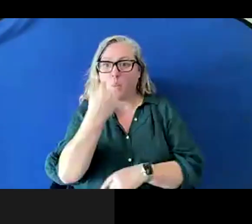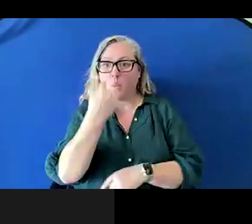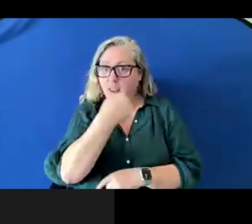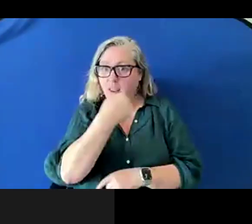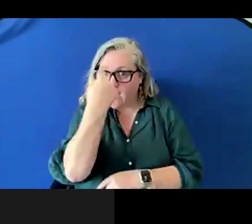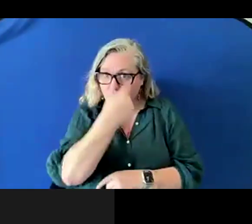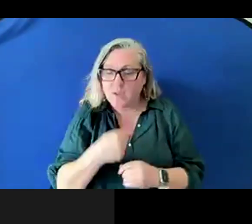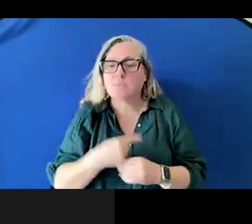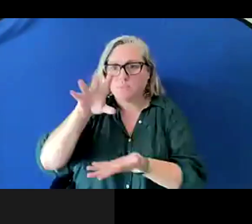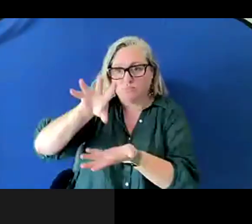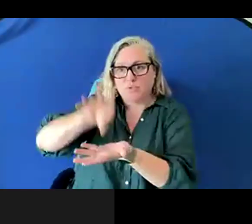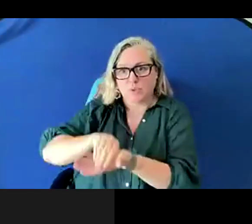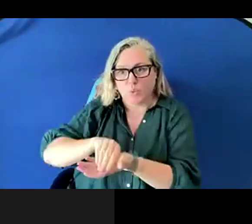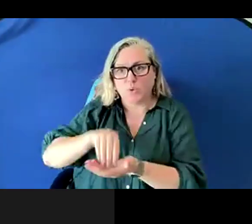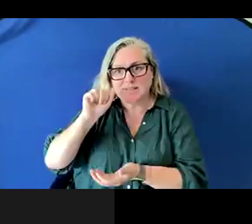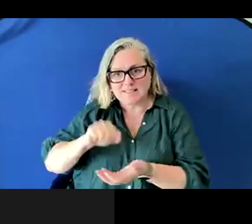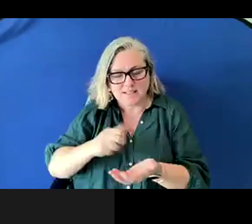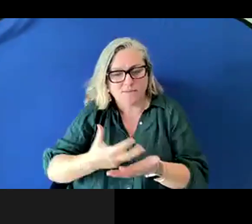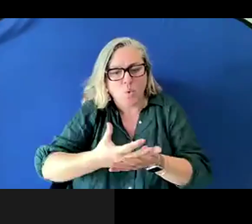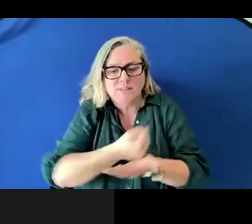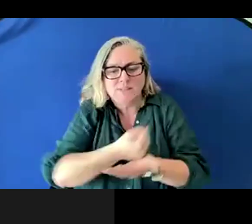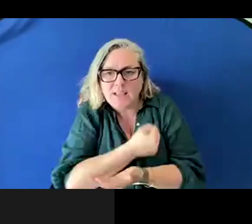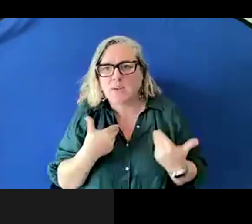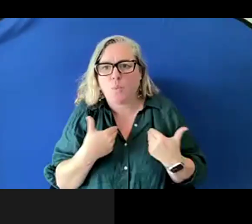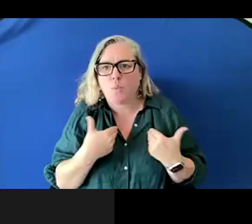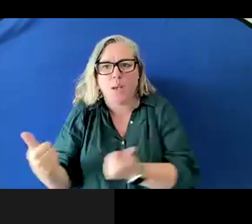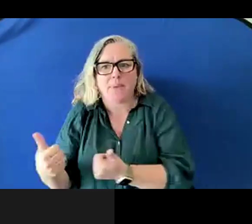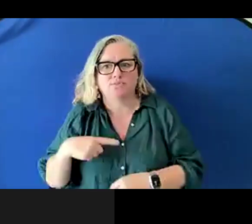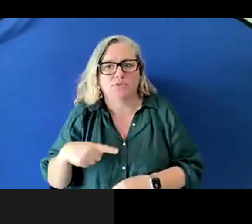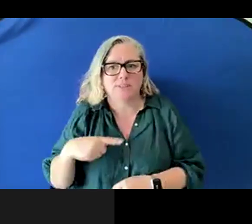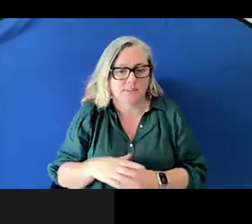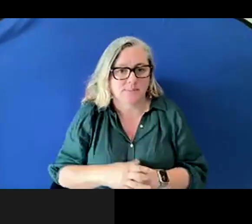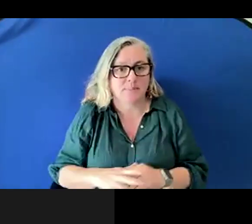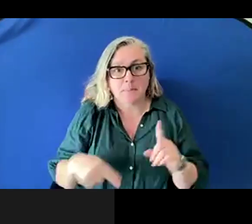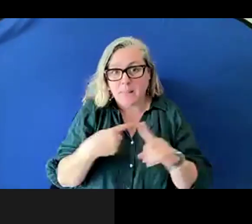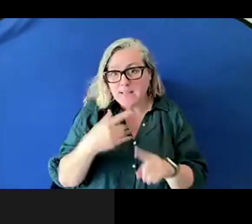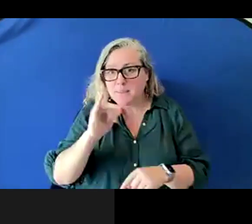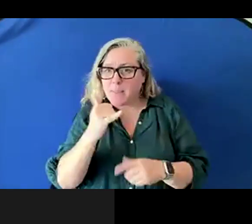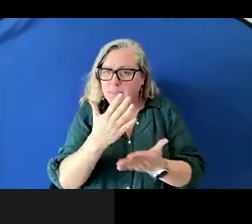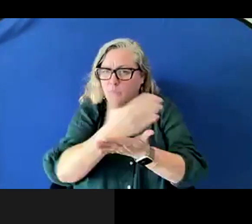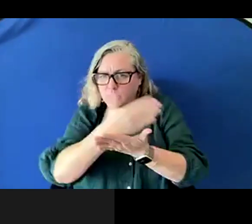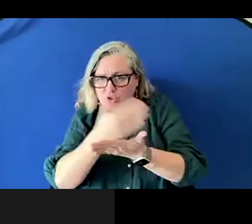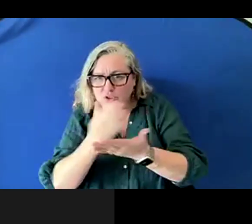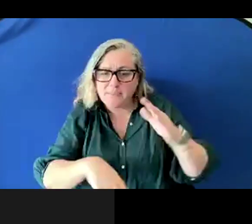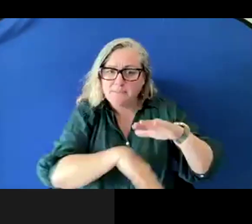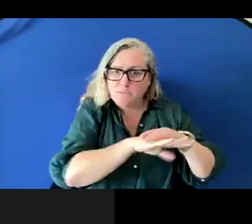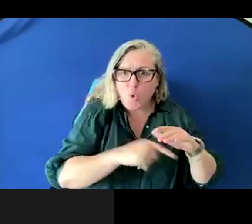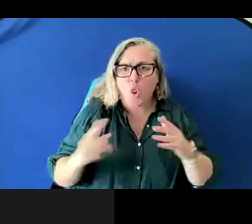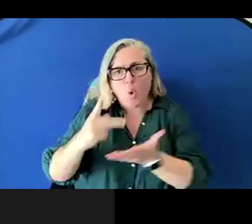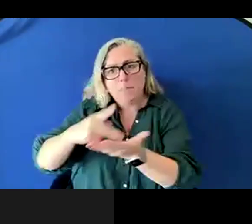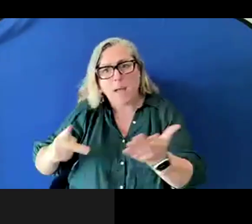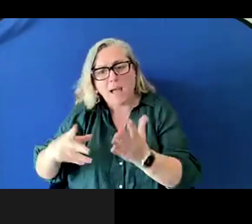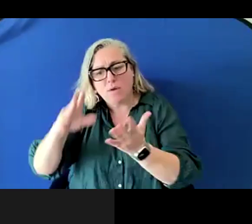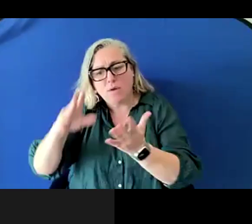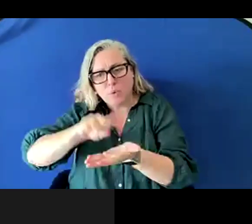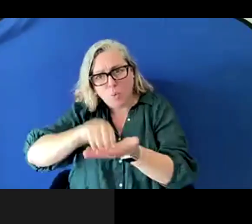we'll be recording the event for safety and wellbeing reasons. And we may also share the recording or parts of the recording after the event, so those